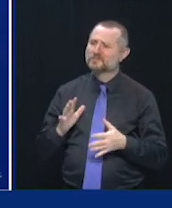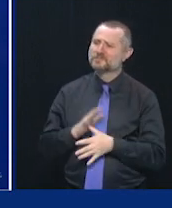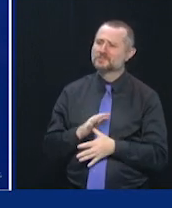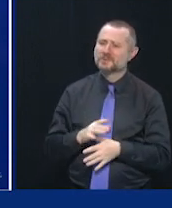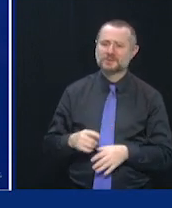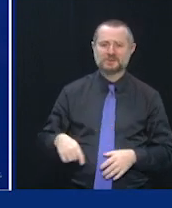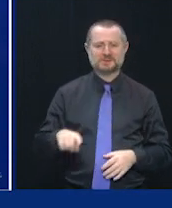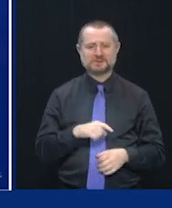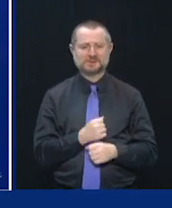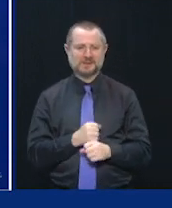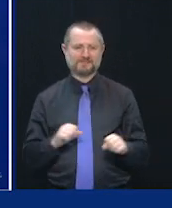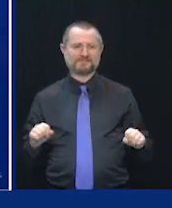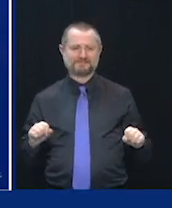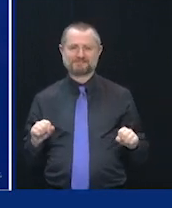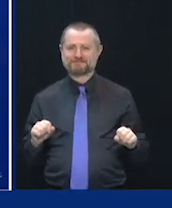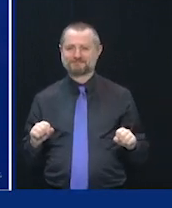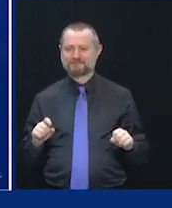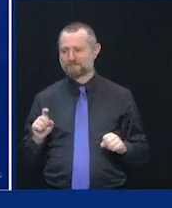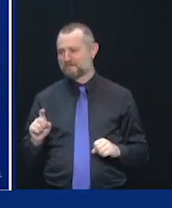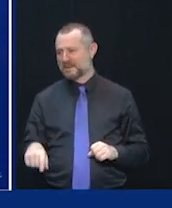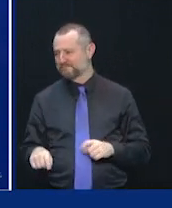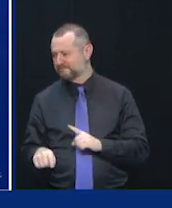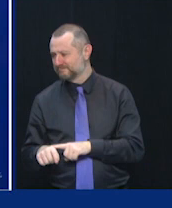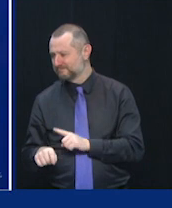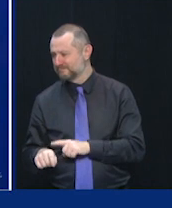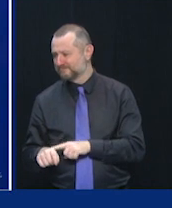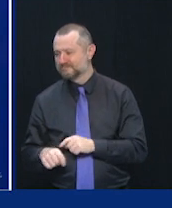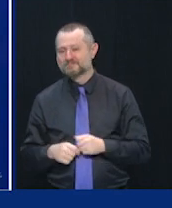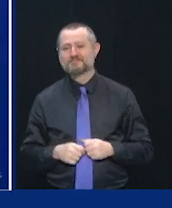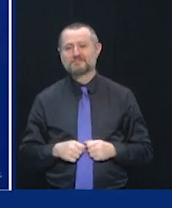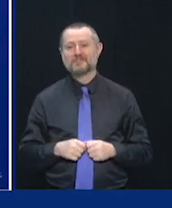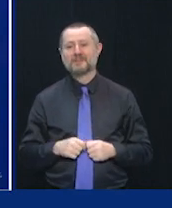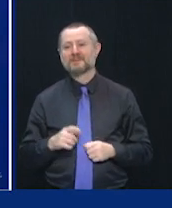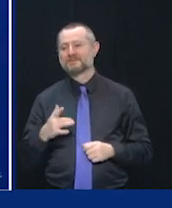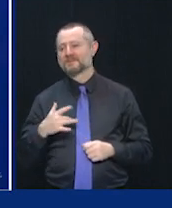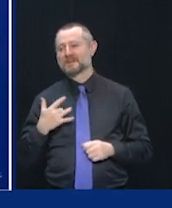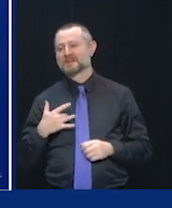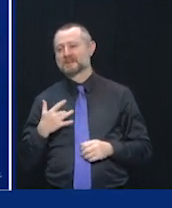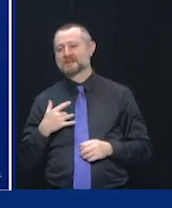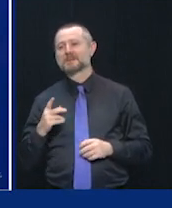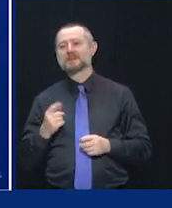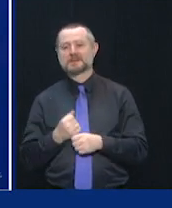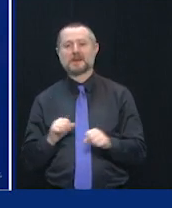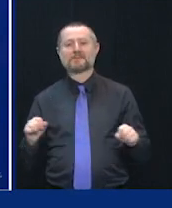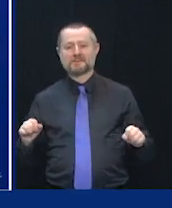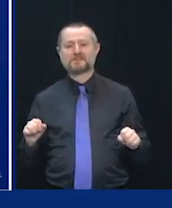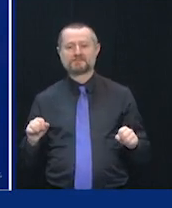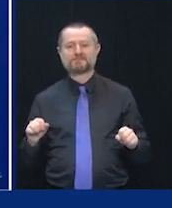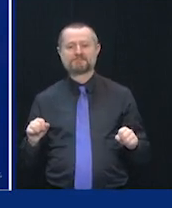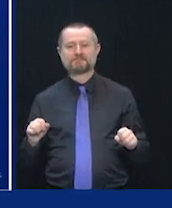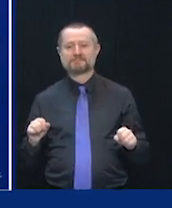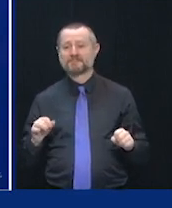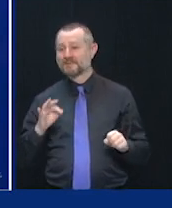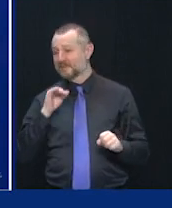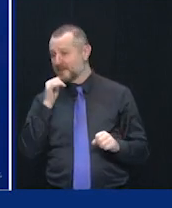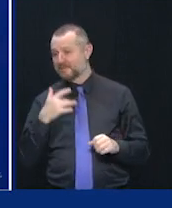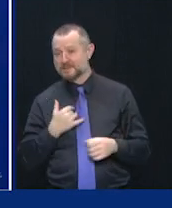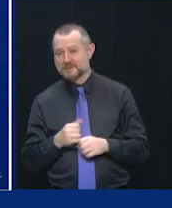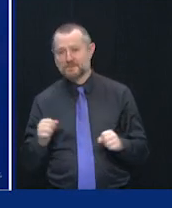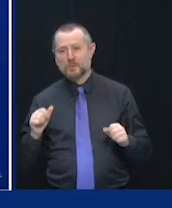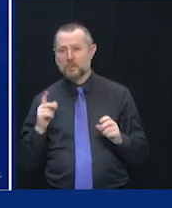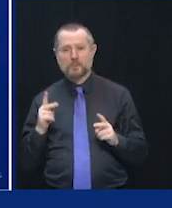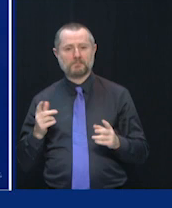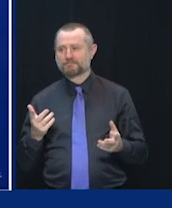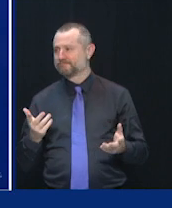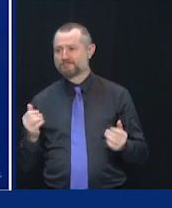be safe. That is the foundation. And yes, I get the tensions, and I